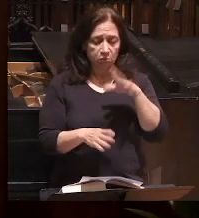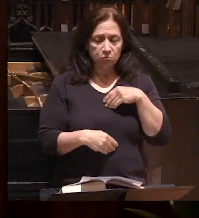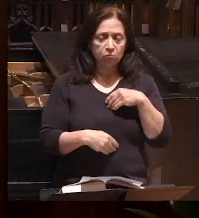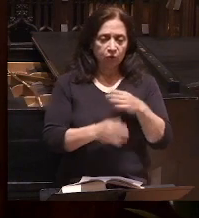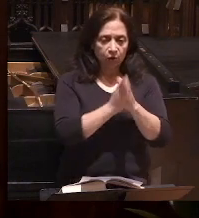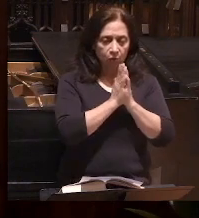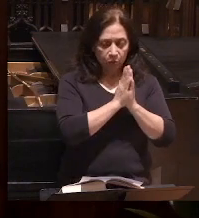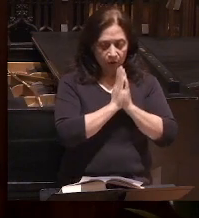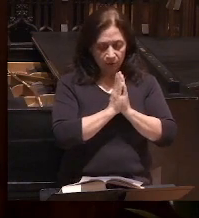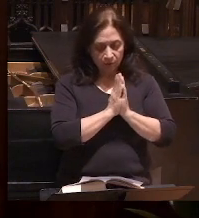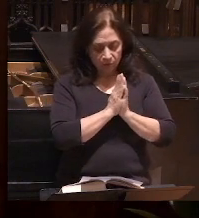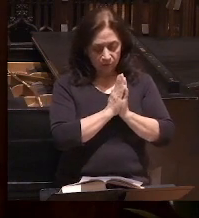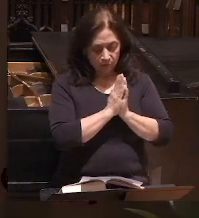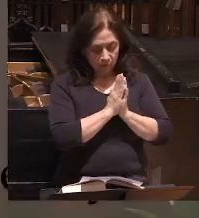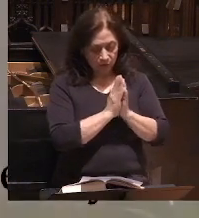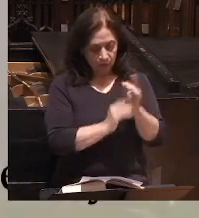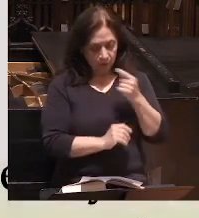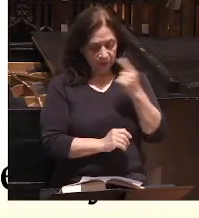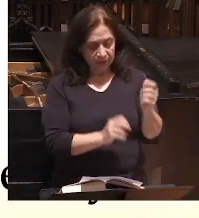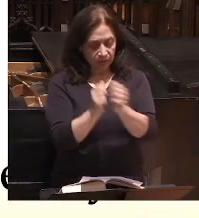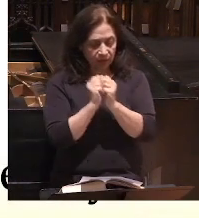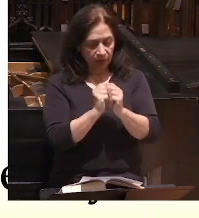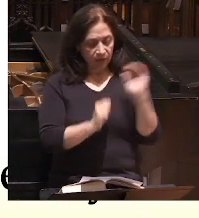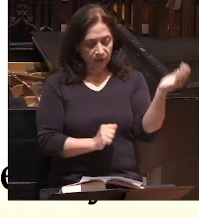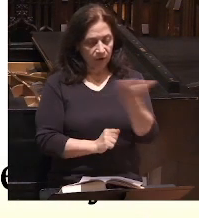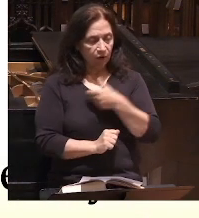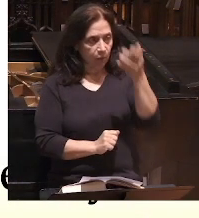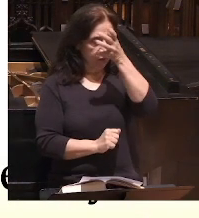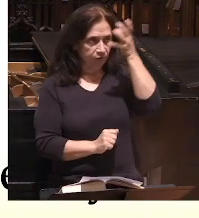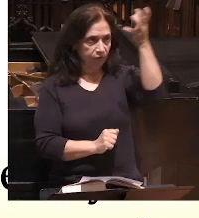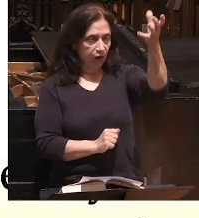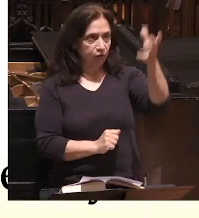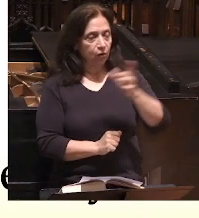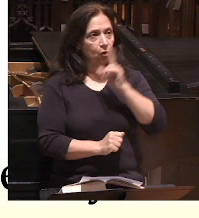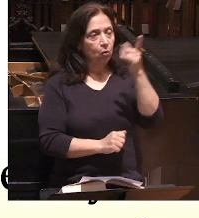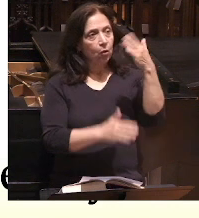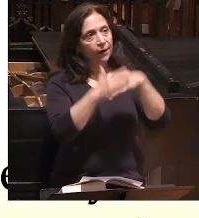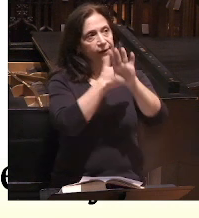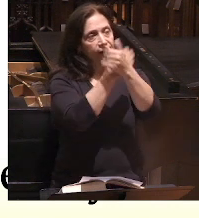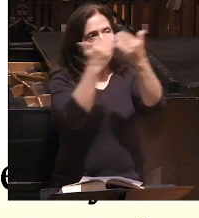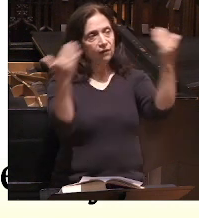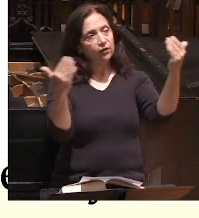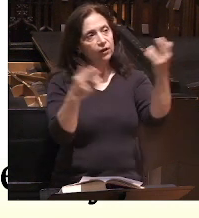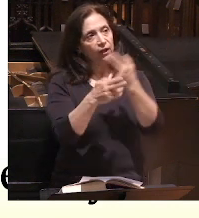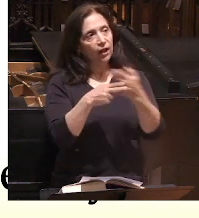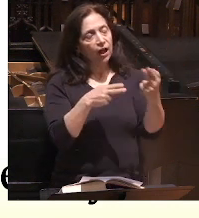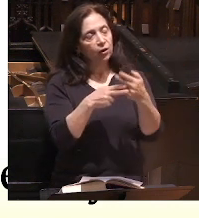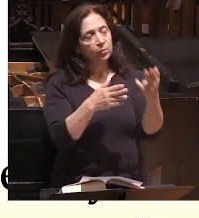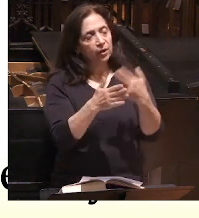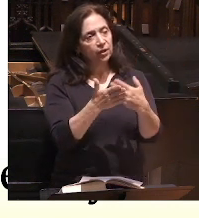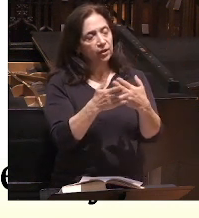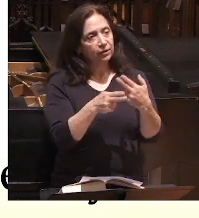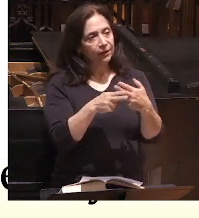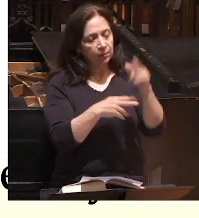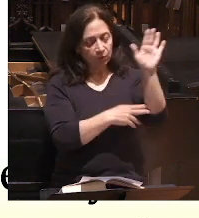pray, saying together, Our Father, who art in heaven, hallowed